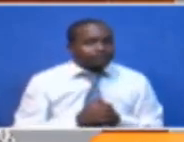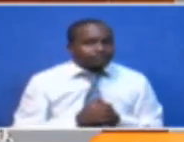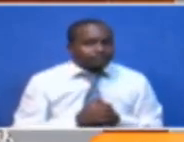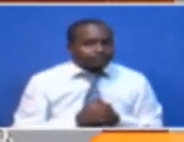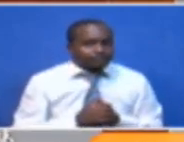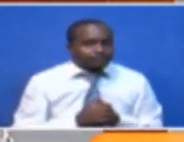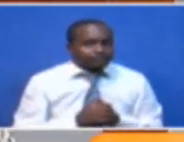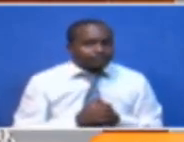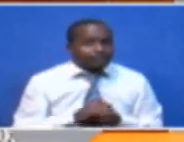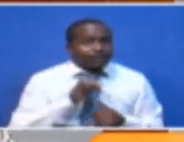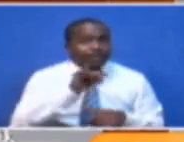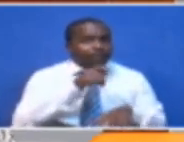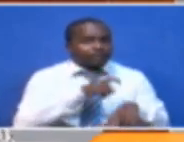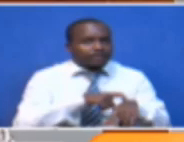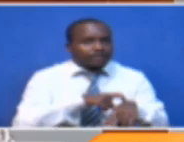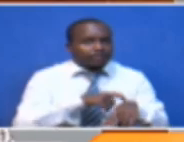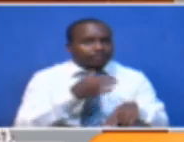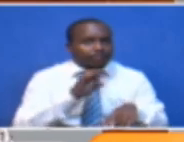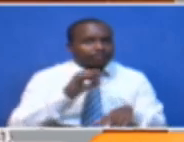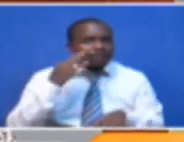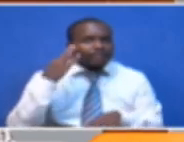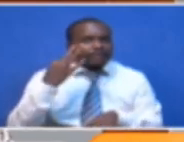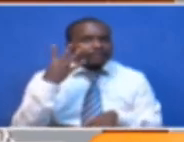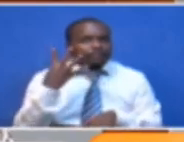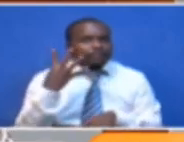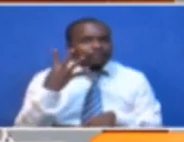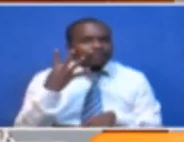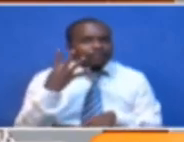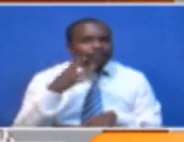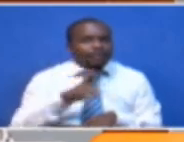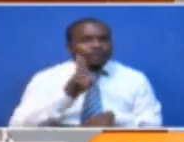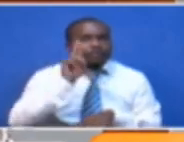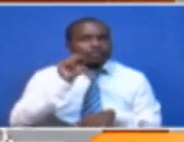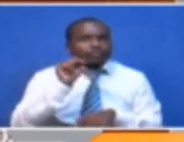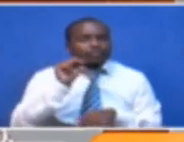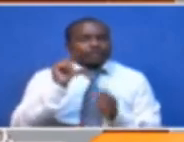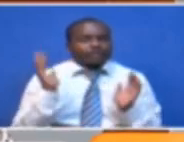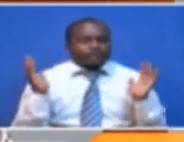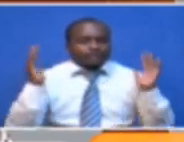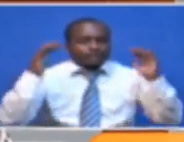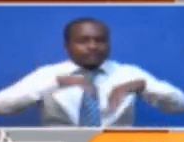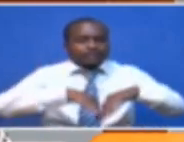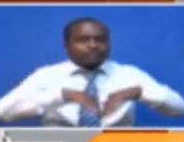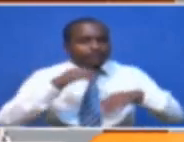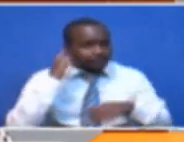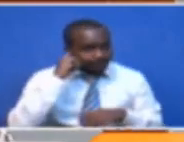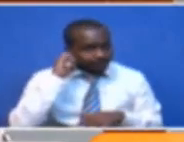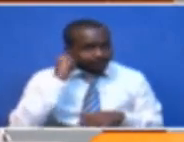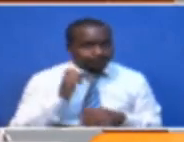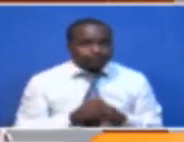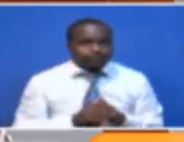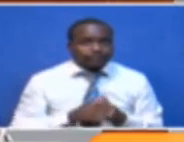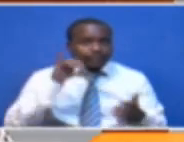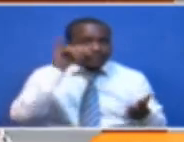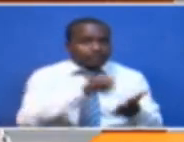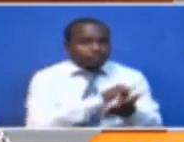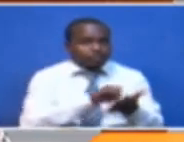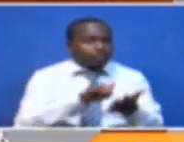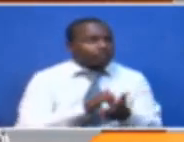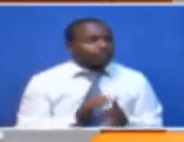Mm-hmm. That was the time of the 34th United Nations General Assembly. In New York? In New